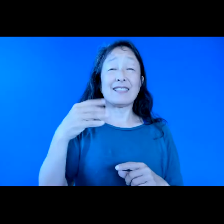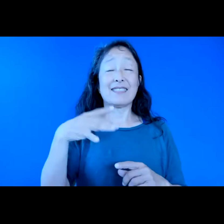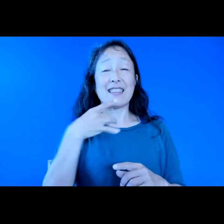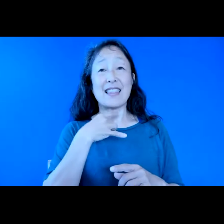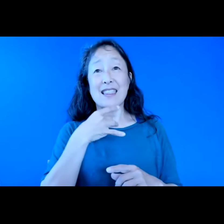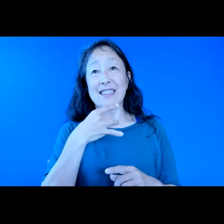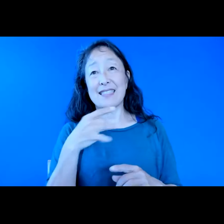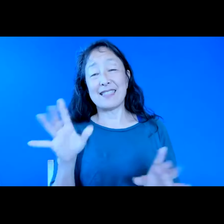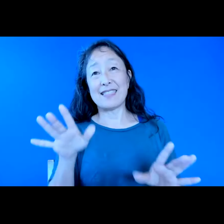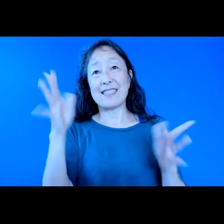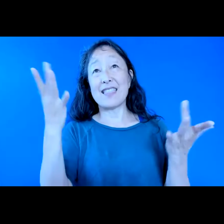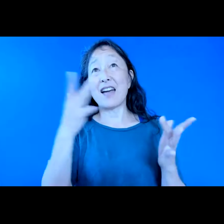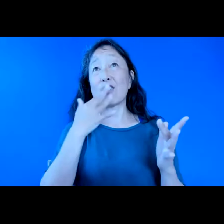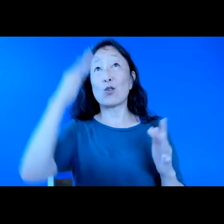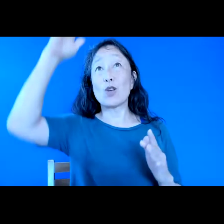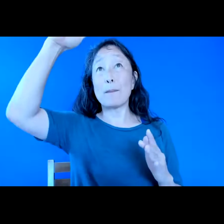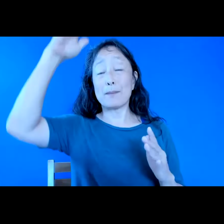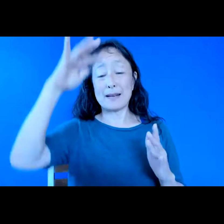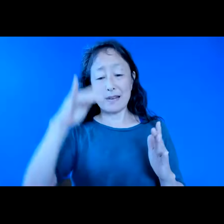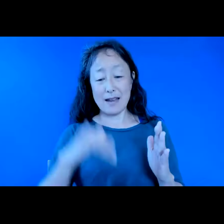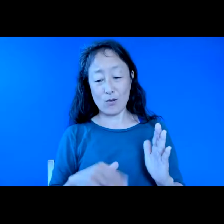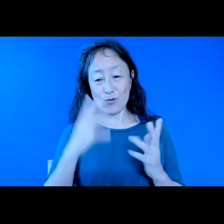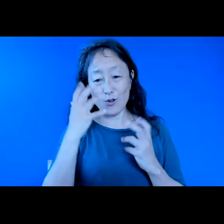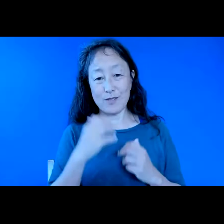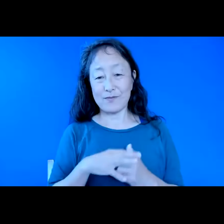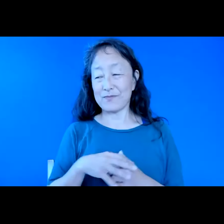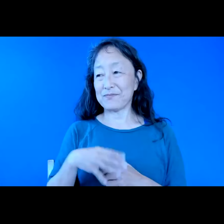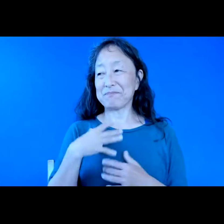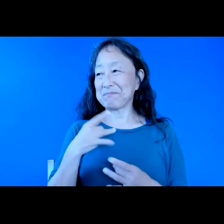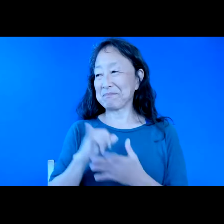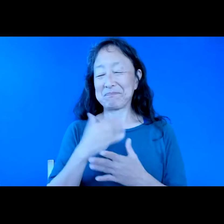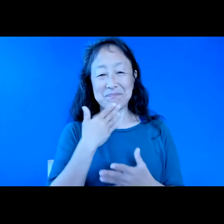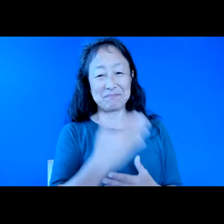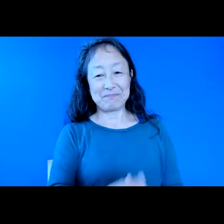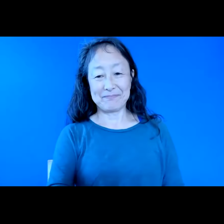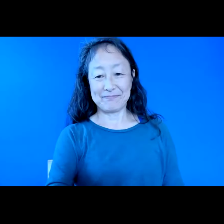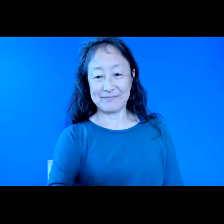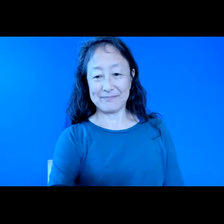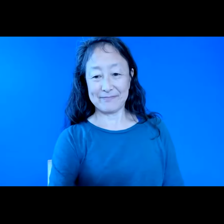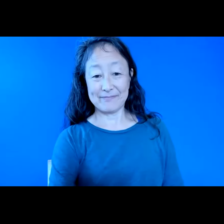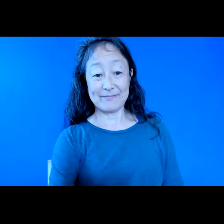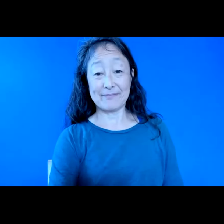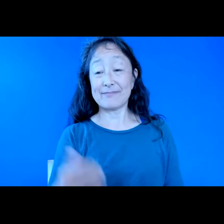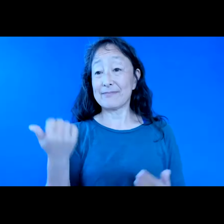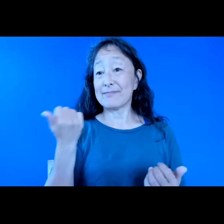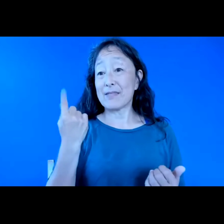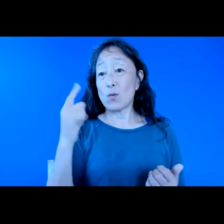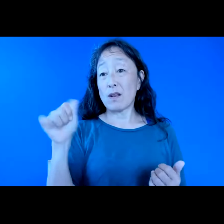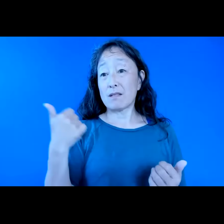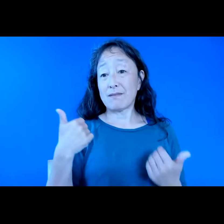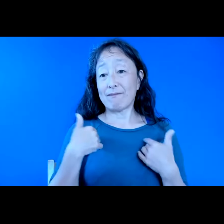like it. Thank you. So does anyone else have